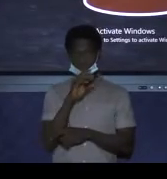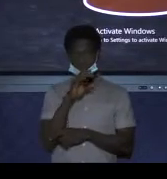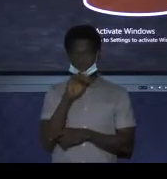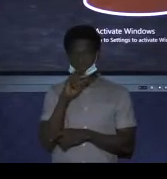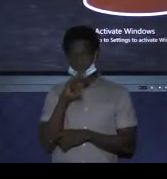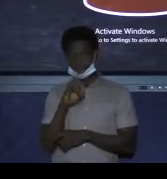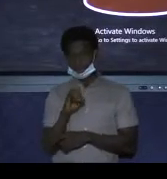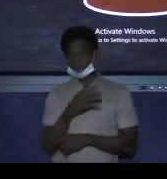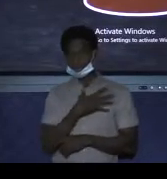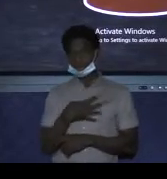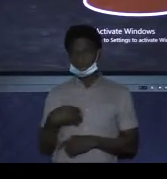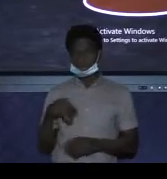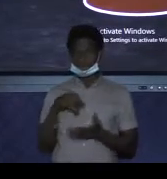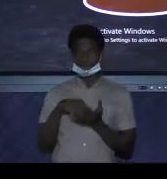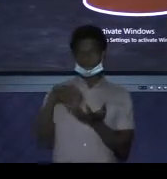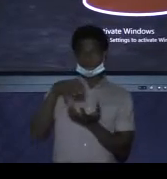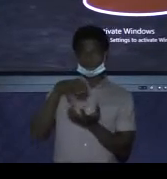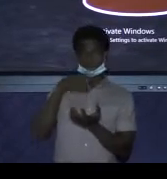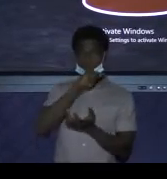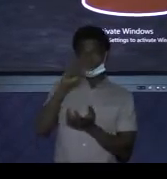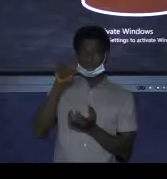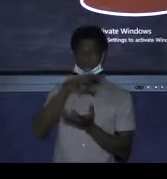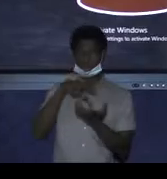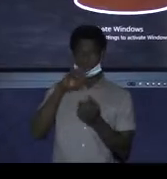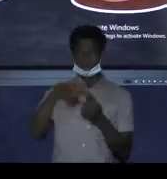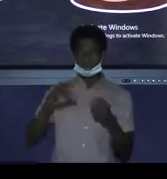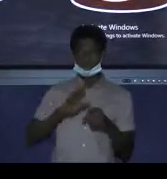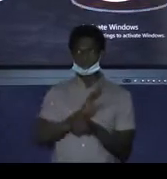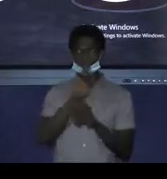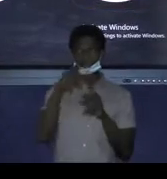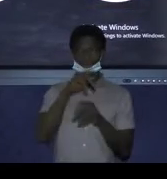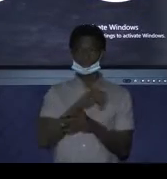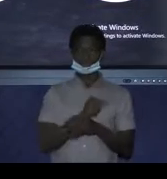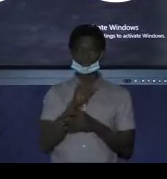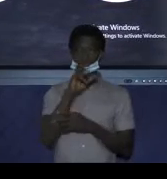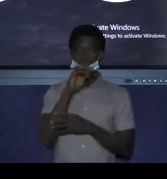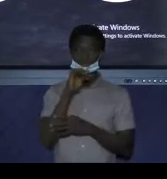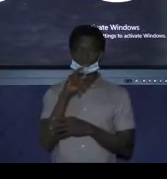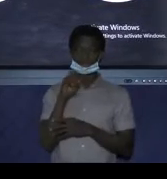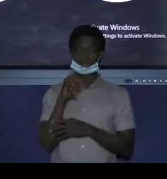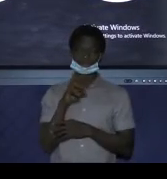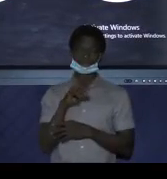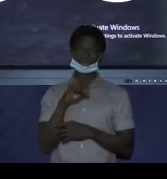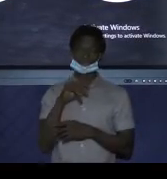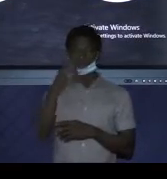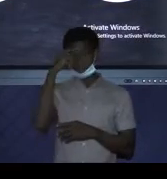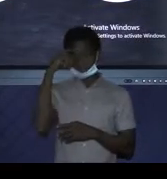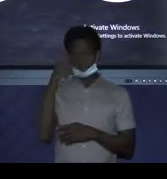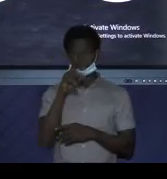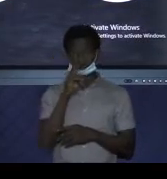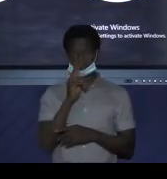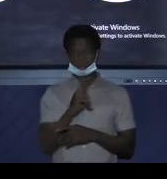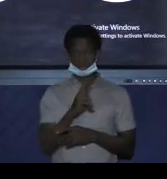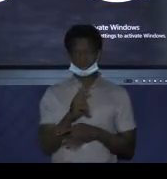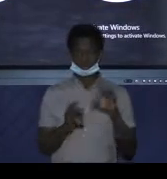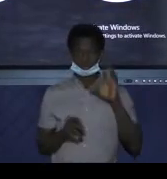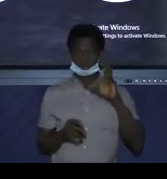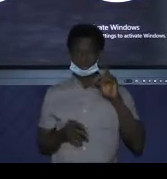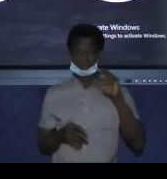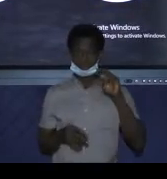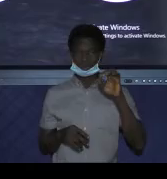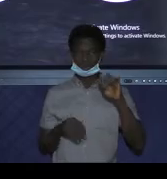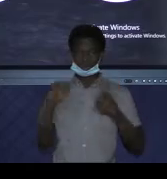cone and a sphere to fill up a cylinder. And that is because two cones will